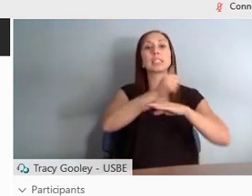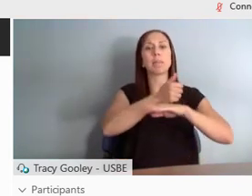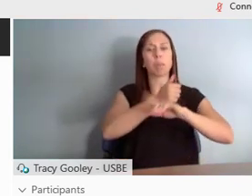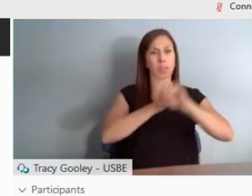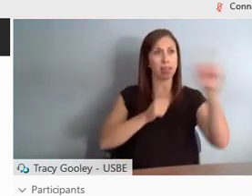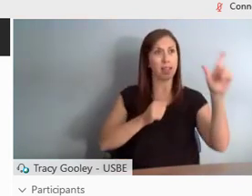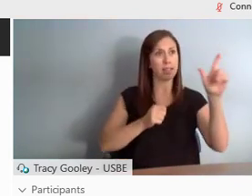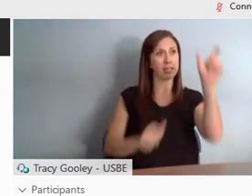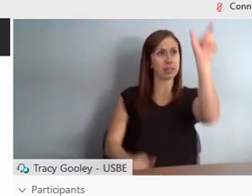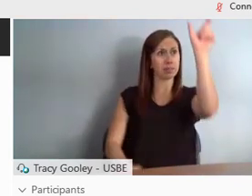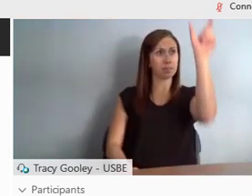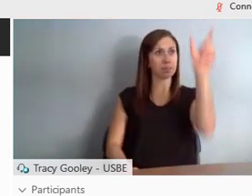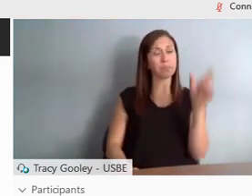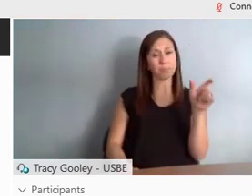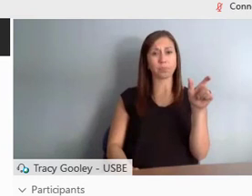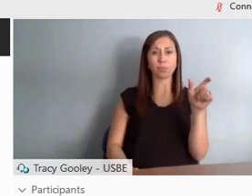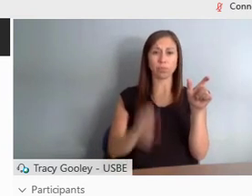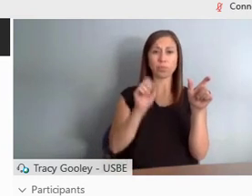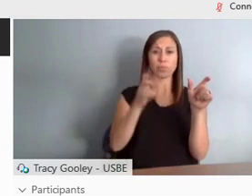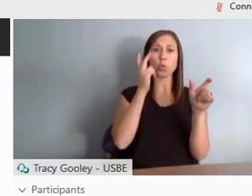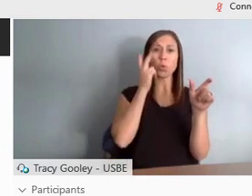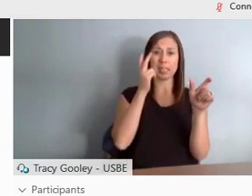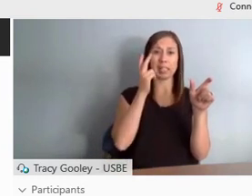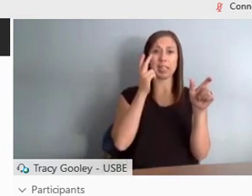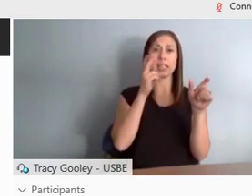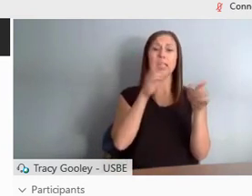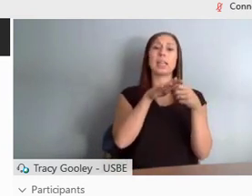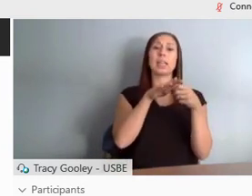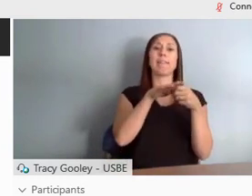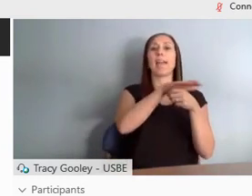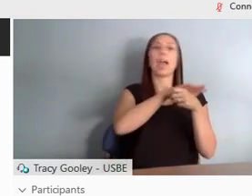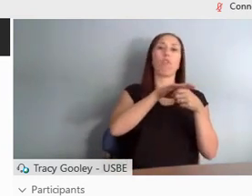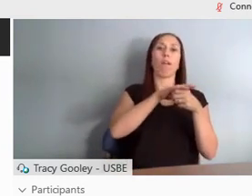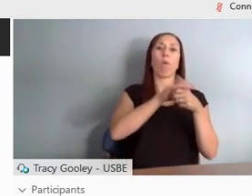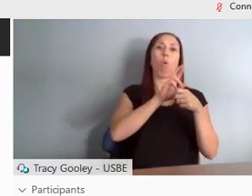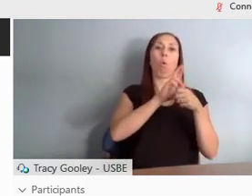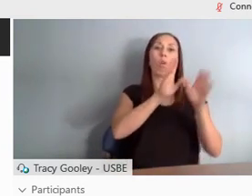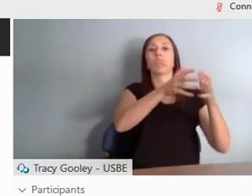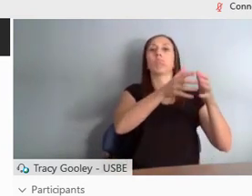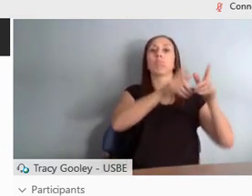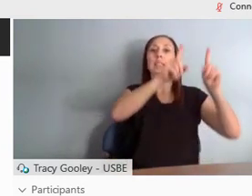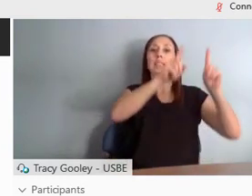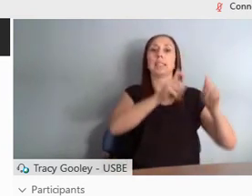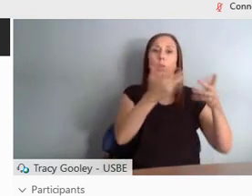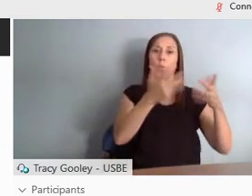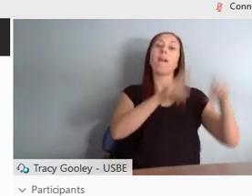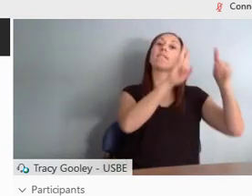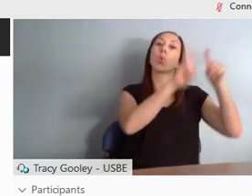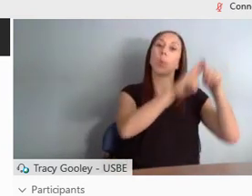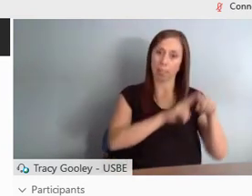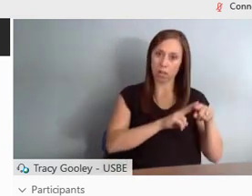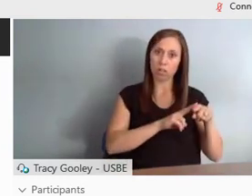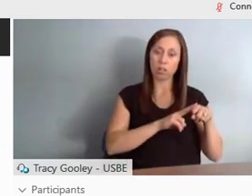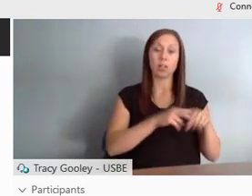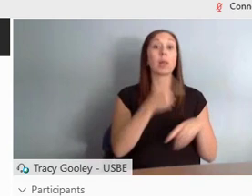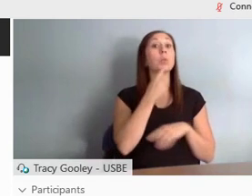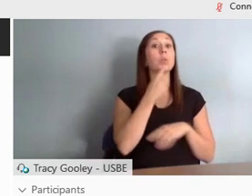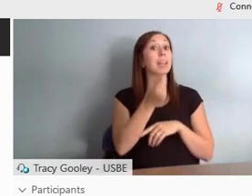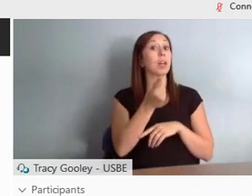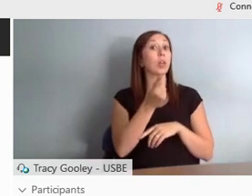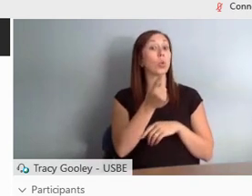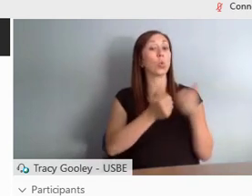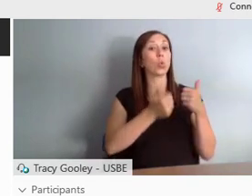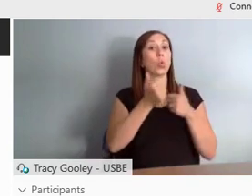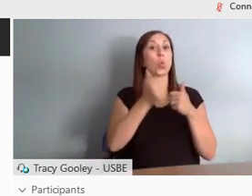on the left-hand side here, you'll see the area or domain that's being tested. So we've got vocabulary, and then we will tell you which question